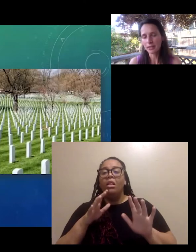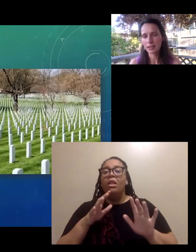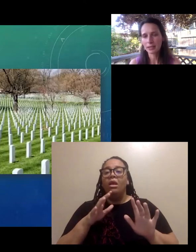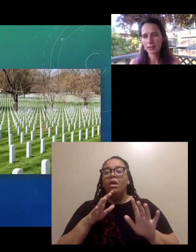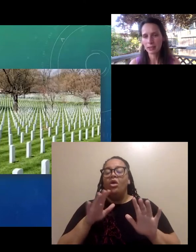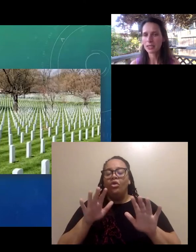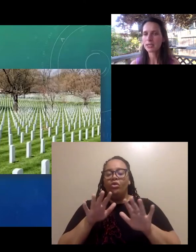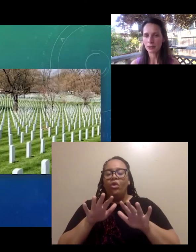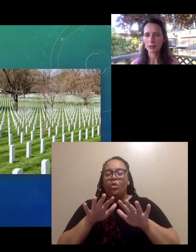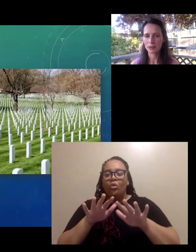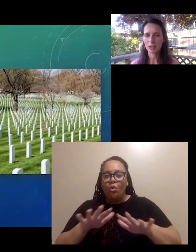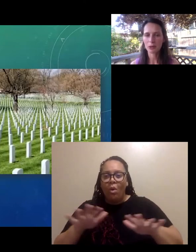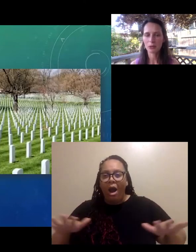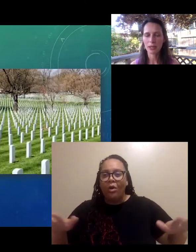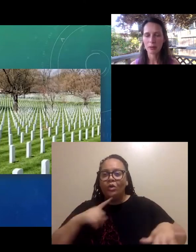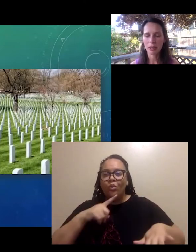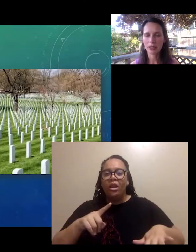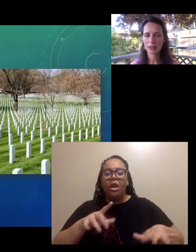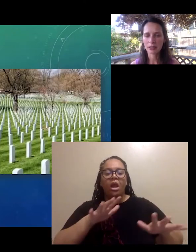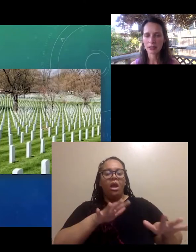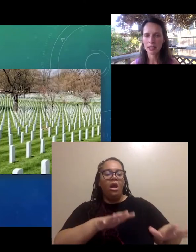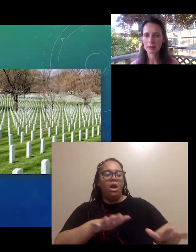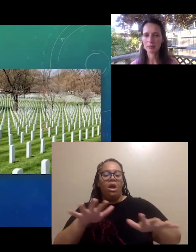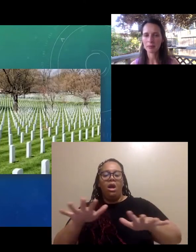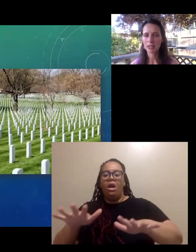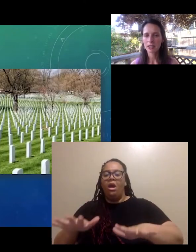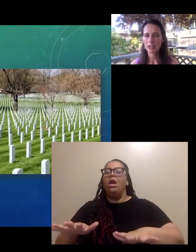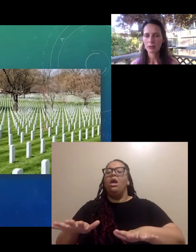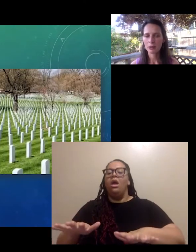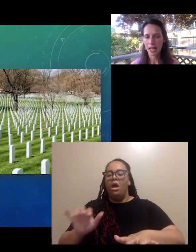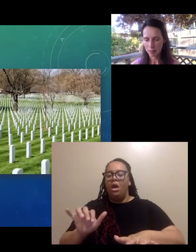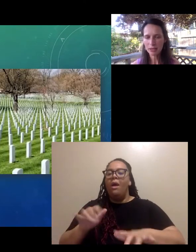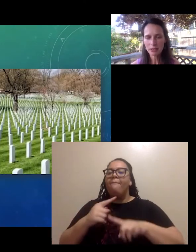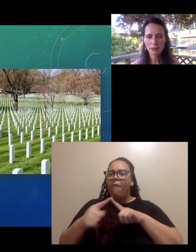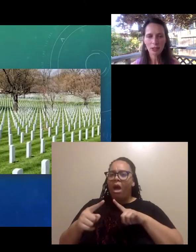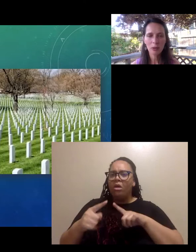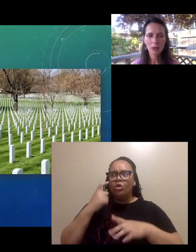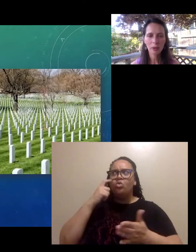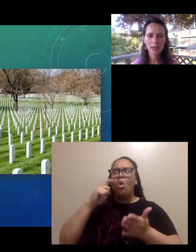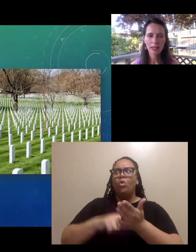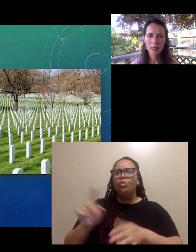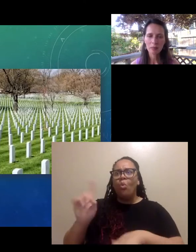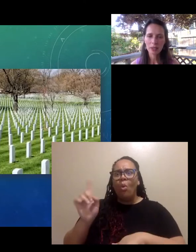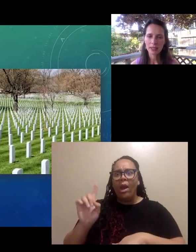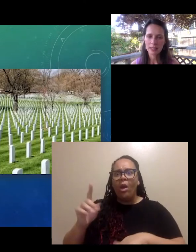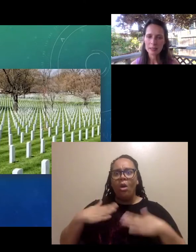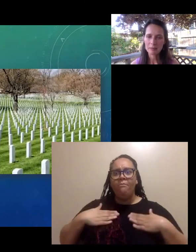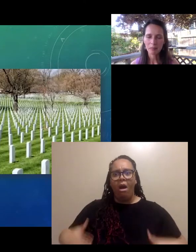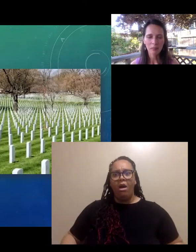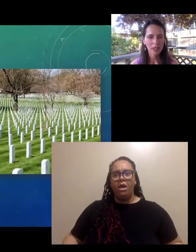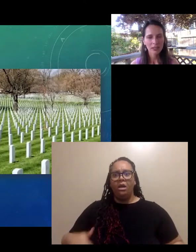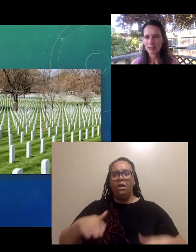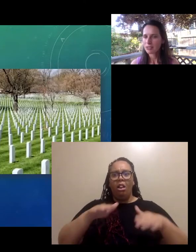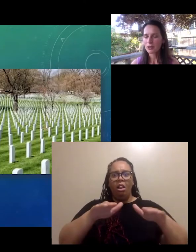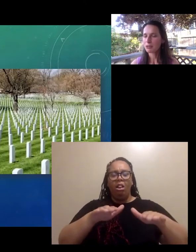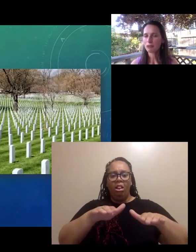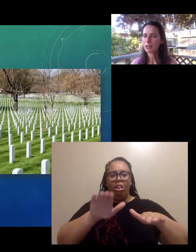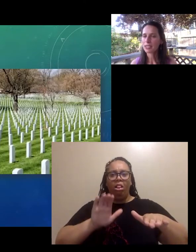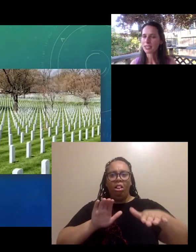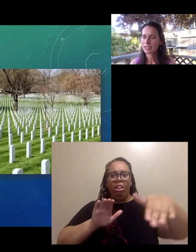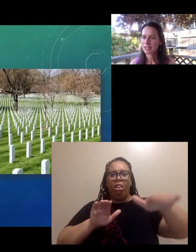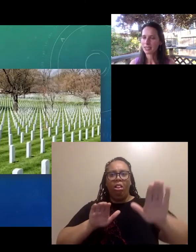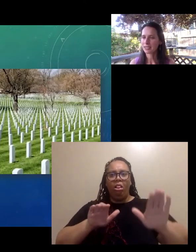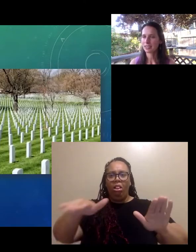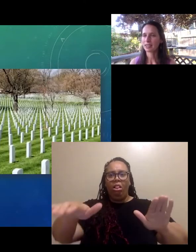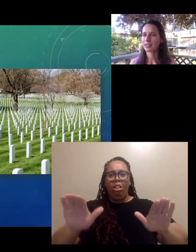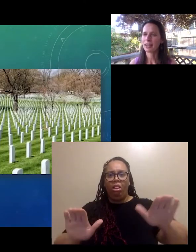quite a bit and, you it's still noticeable where a burial, um, happened for the most part. But, um, you know, in a